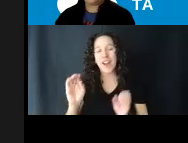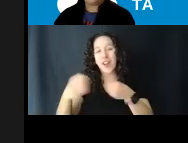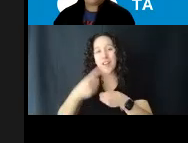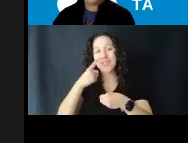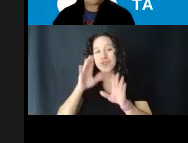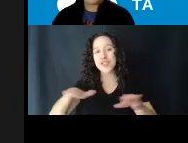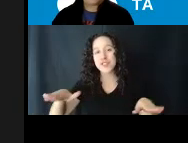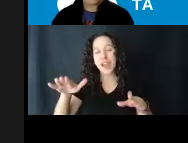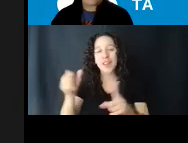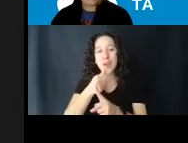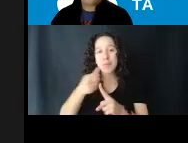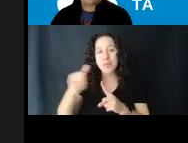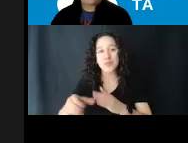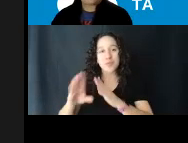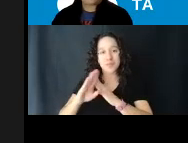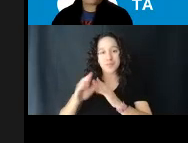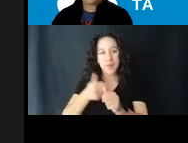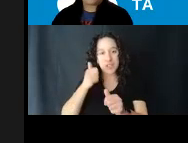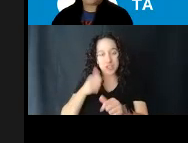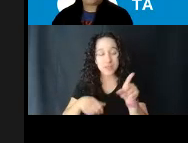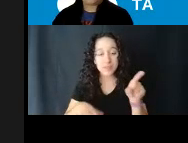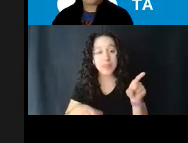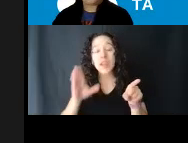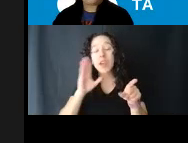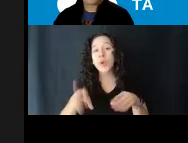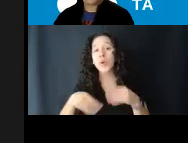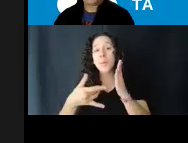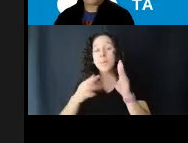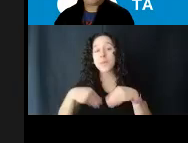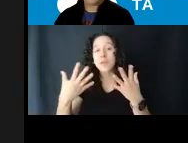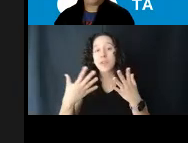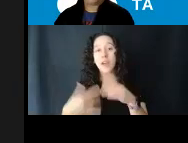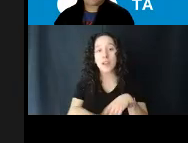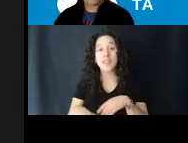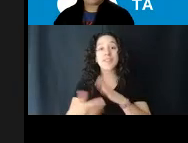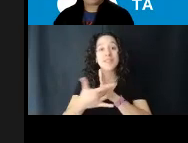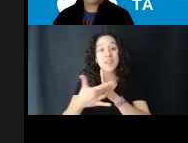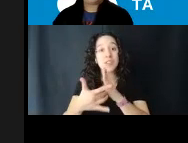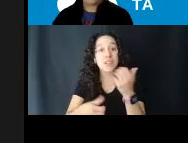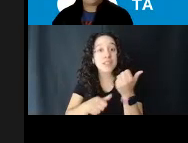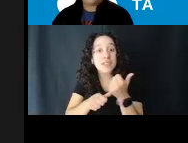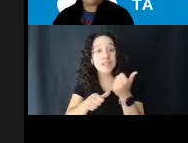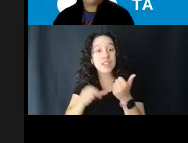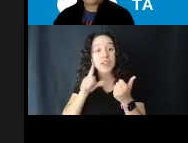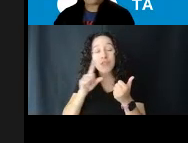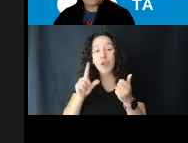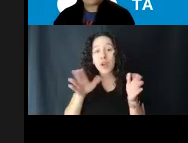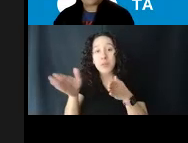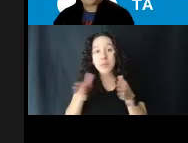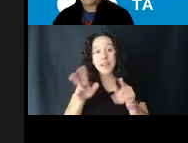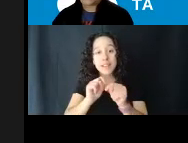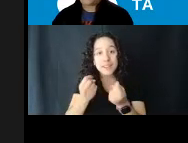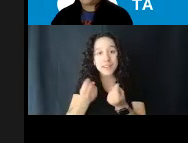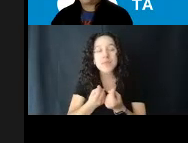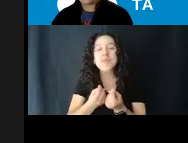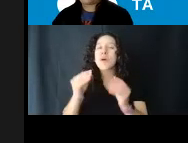Prevention. Strategies TA provides technical assistance to child abuse prevention planning teams, county teams, I